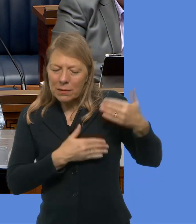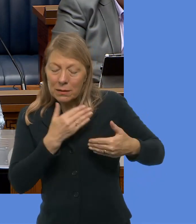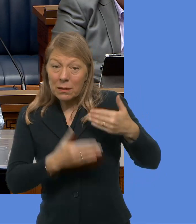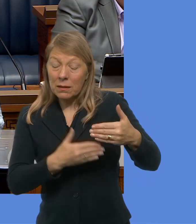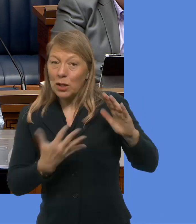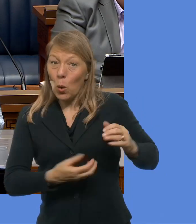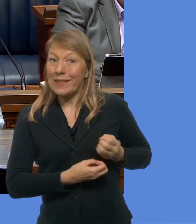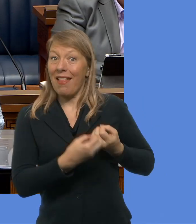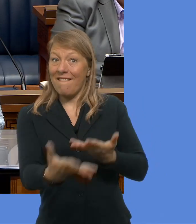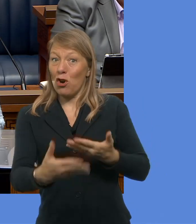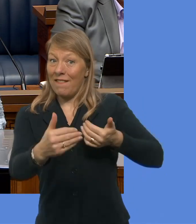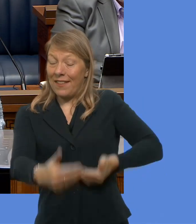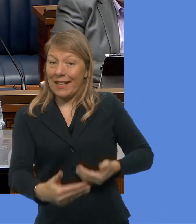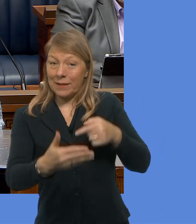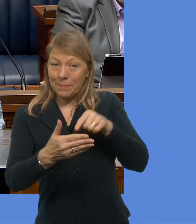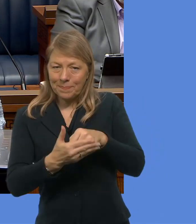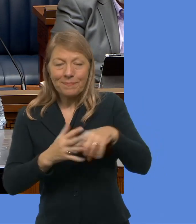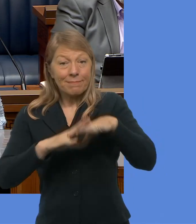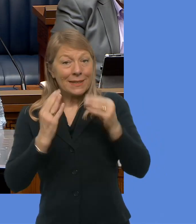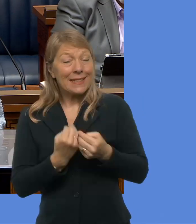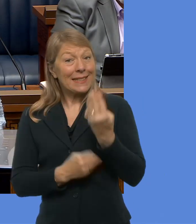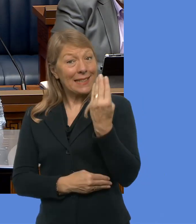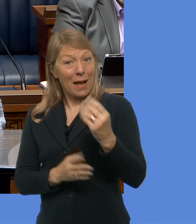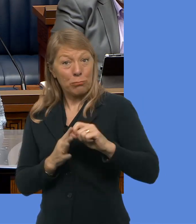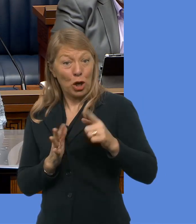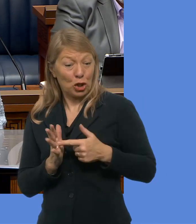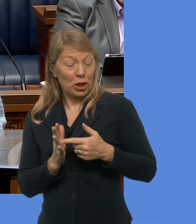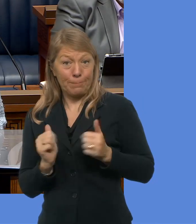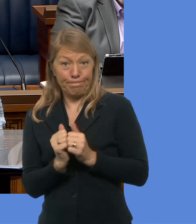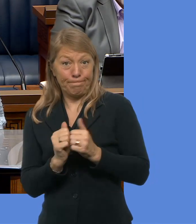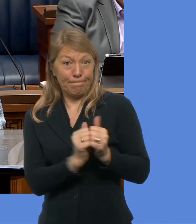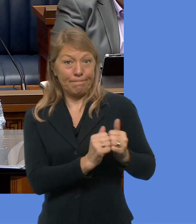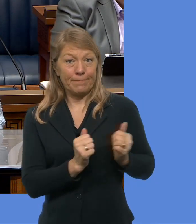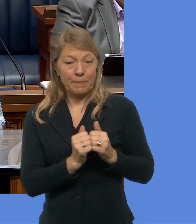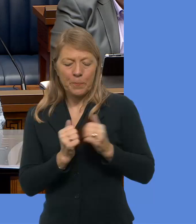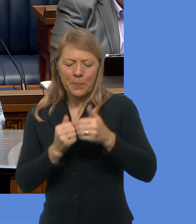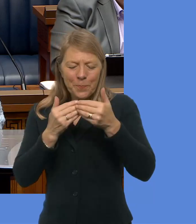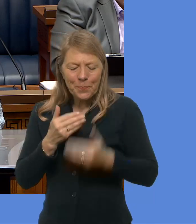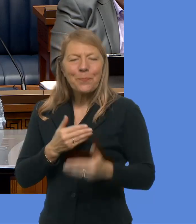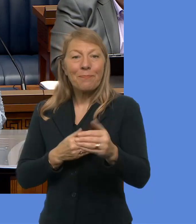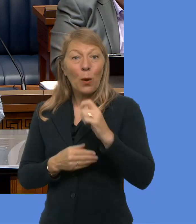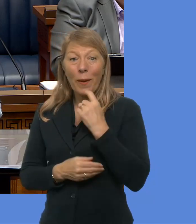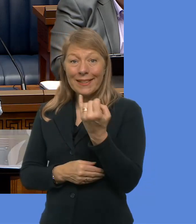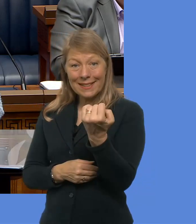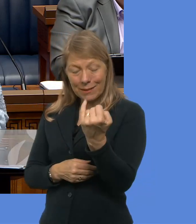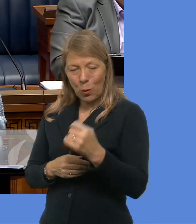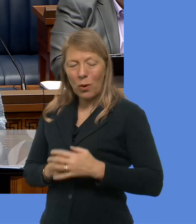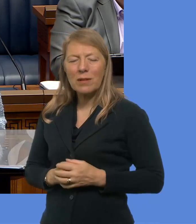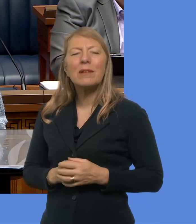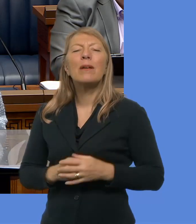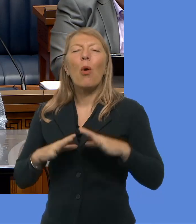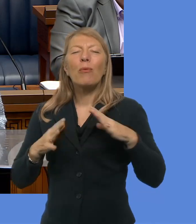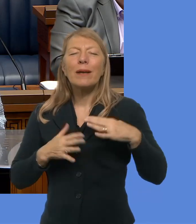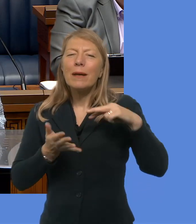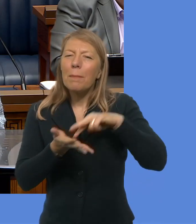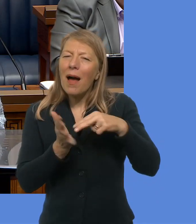9 projects, with a further 6 due in coming months. Planning permission has already been granted for some projects, and construction